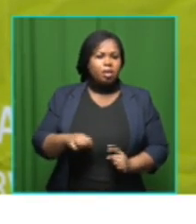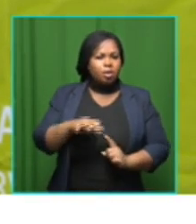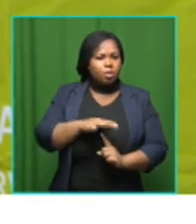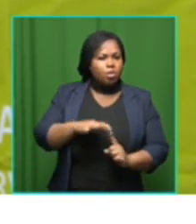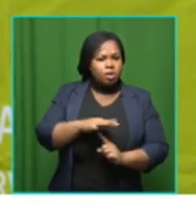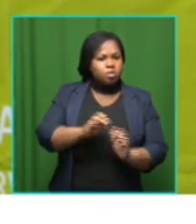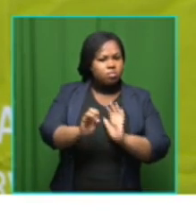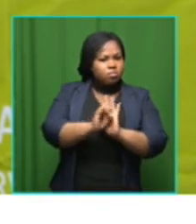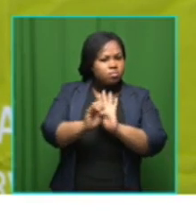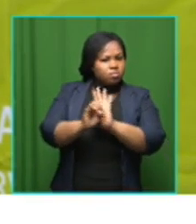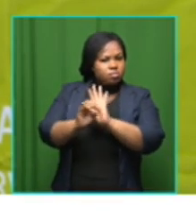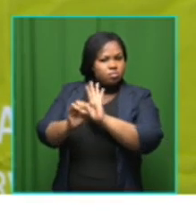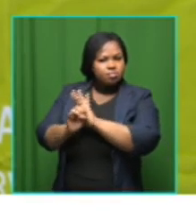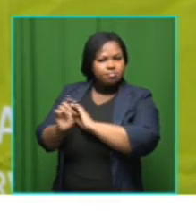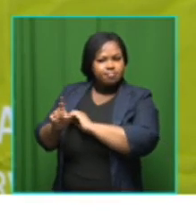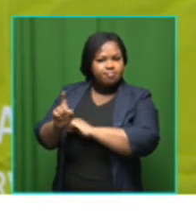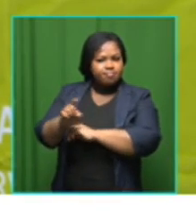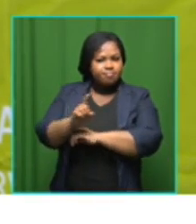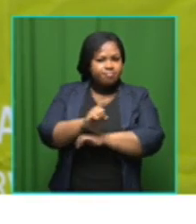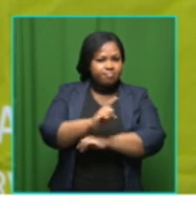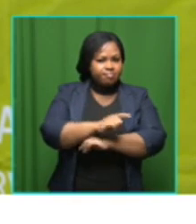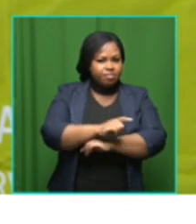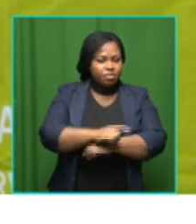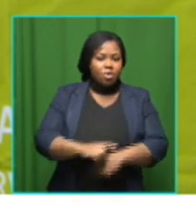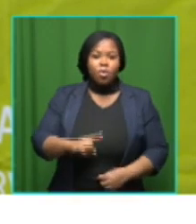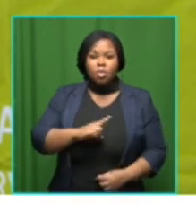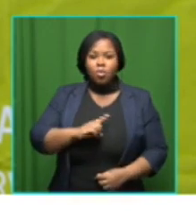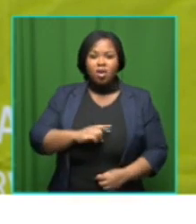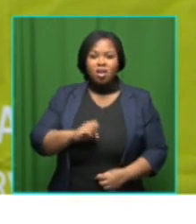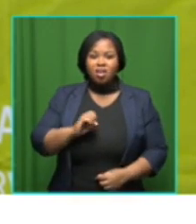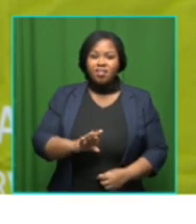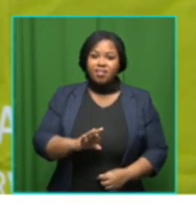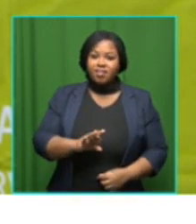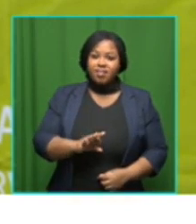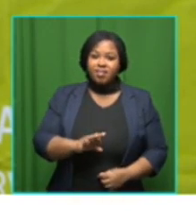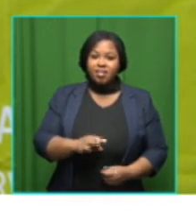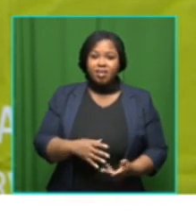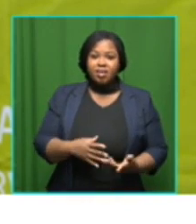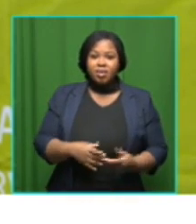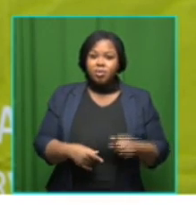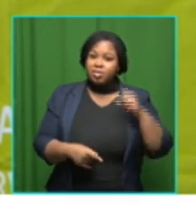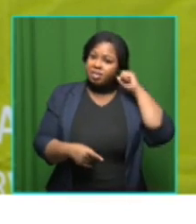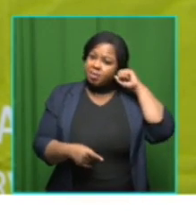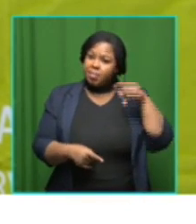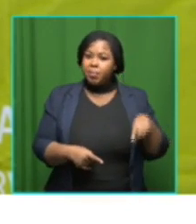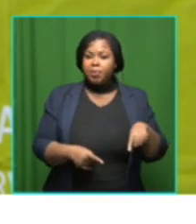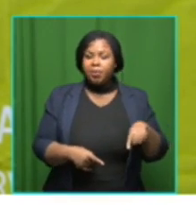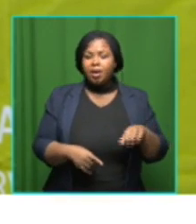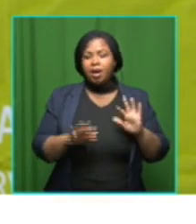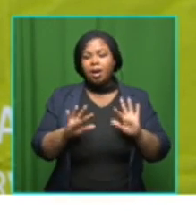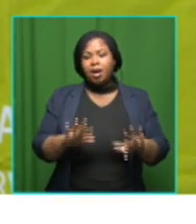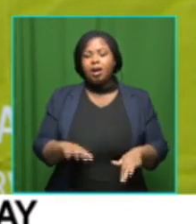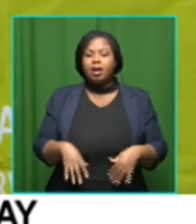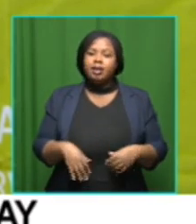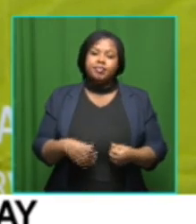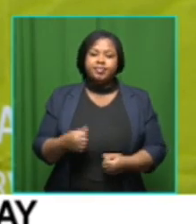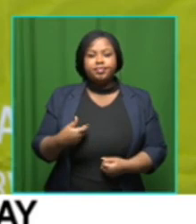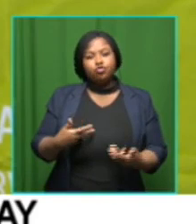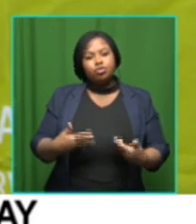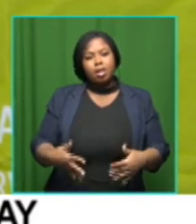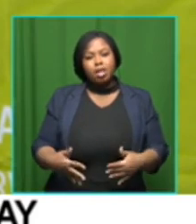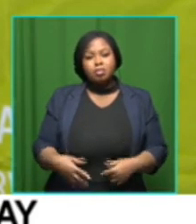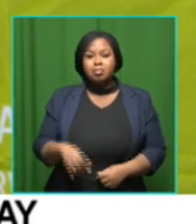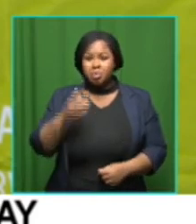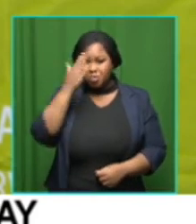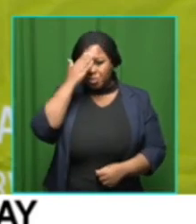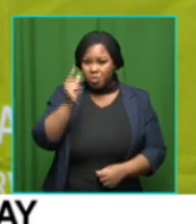we're saying, if you actually let go of those conditions, and then there's a winter flu season, cold season